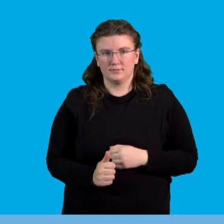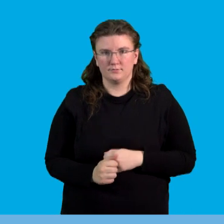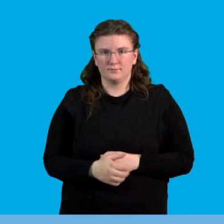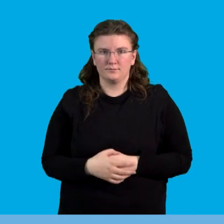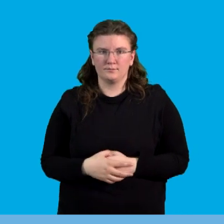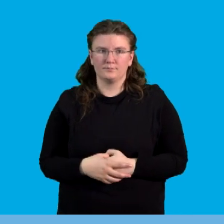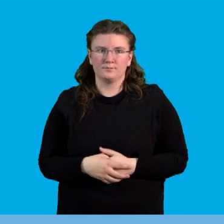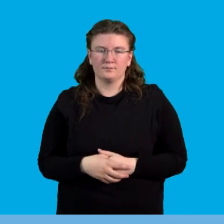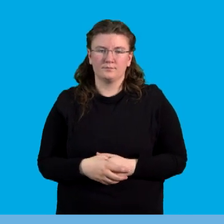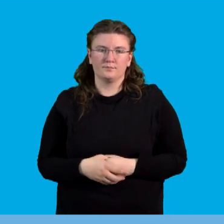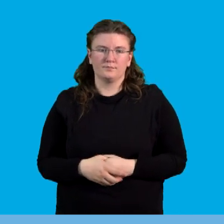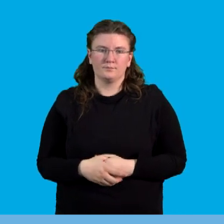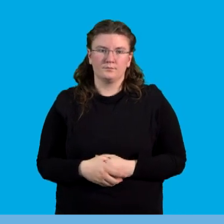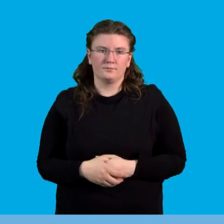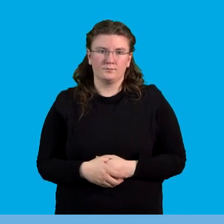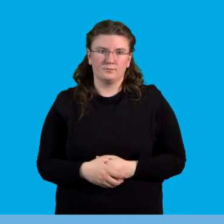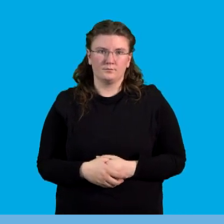6